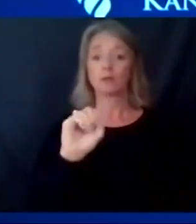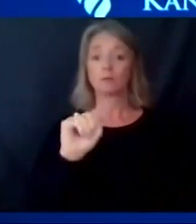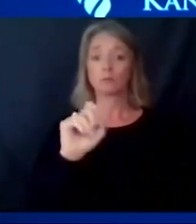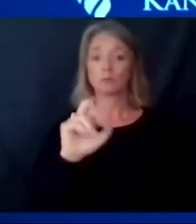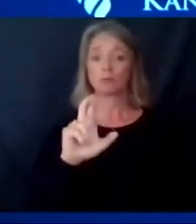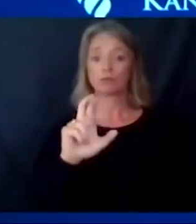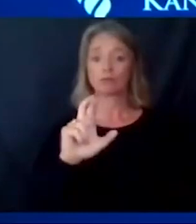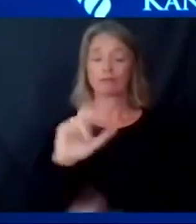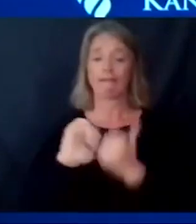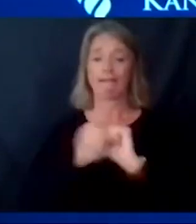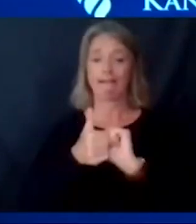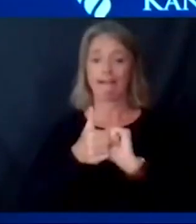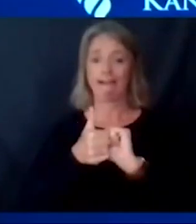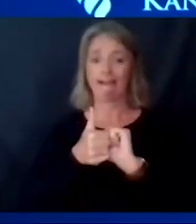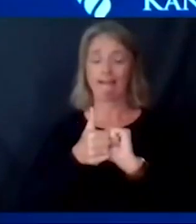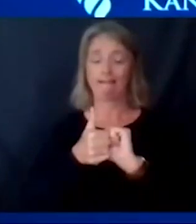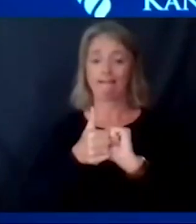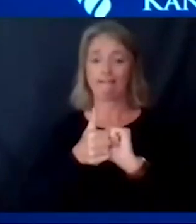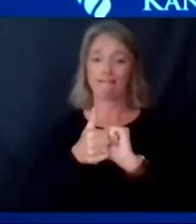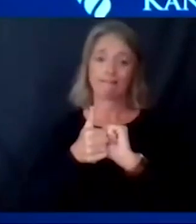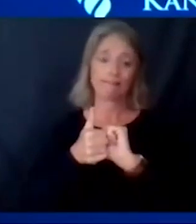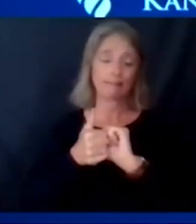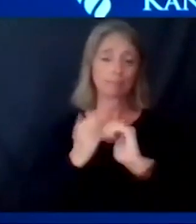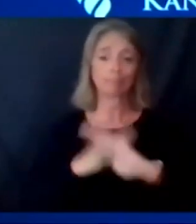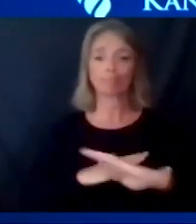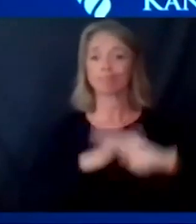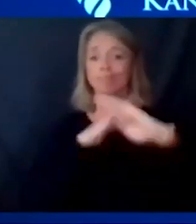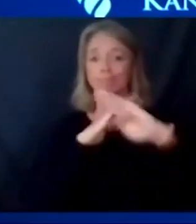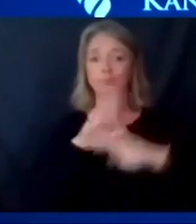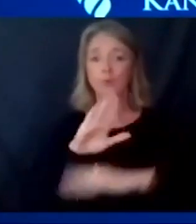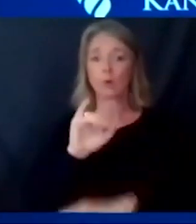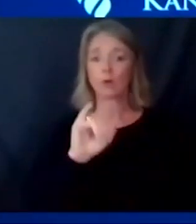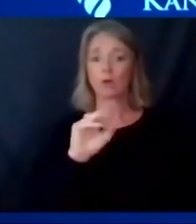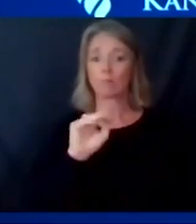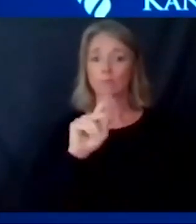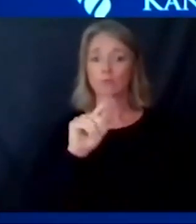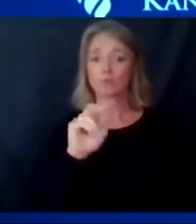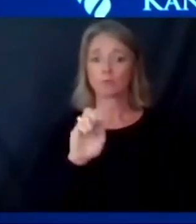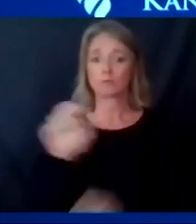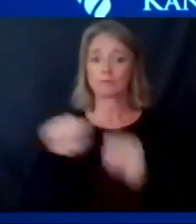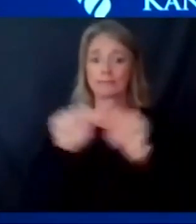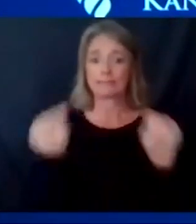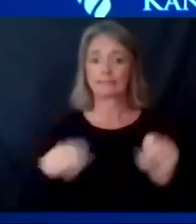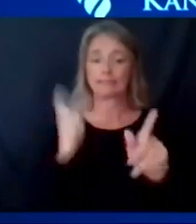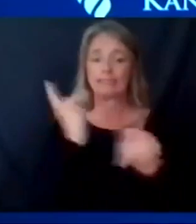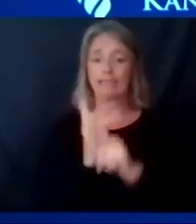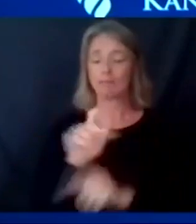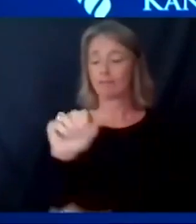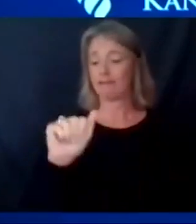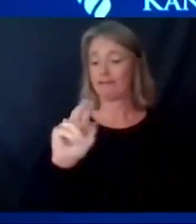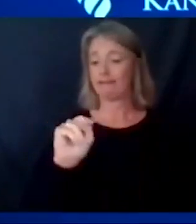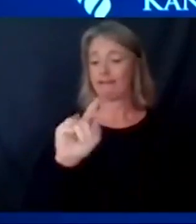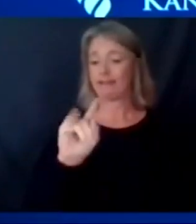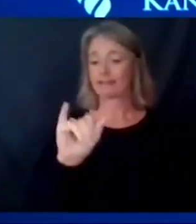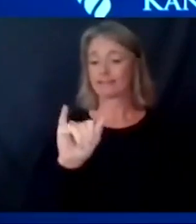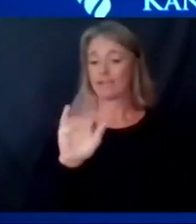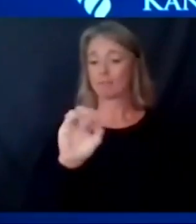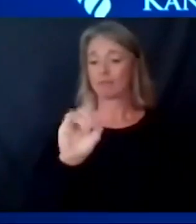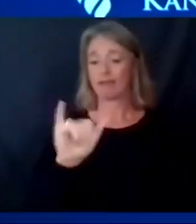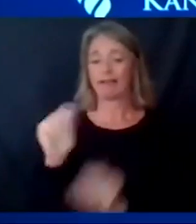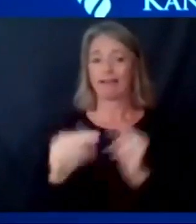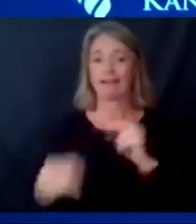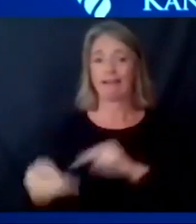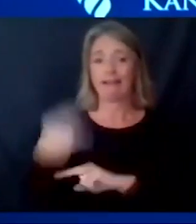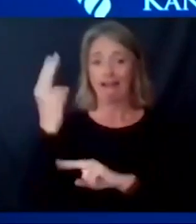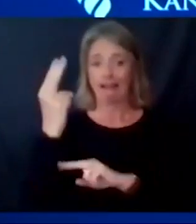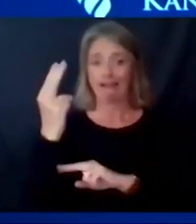stimulating it to make sure the antibody levels stay high, and you do that when there's a very high prevalence of a disease in the community, as there is with COVID-19 right now.